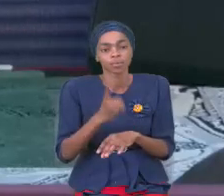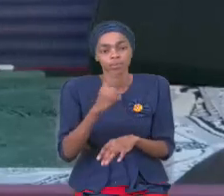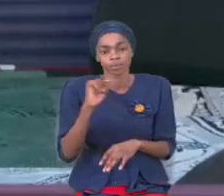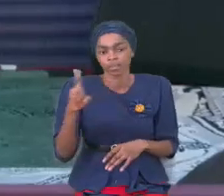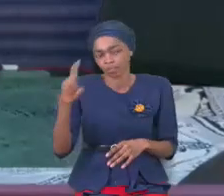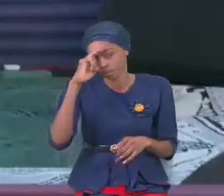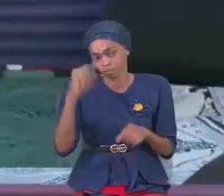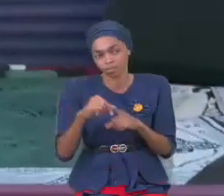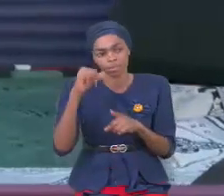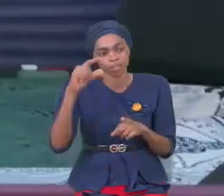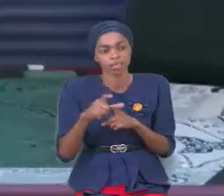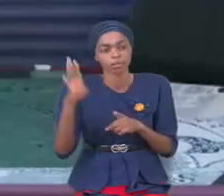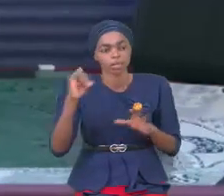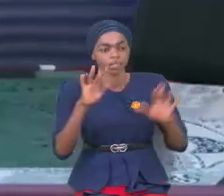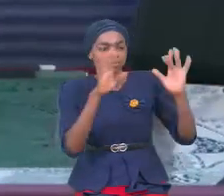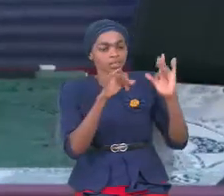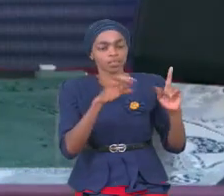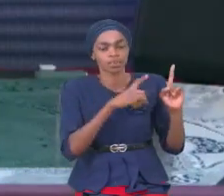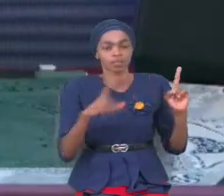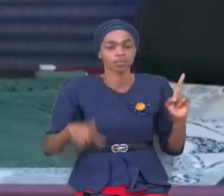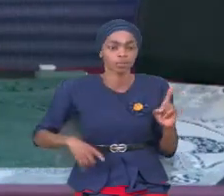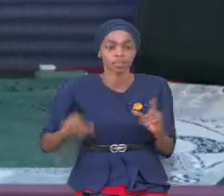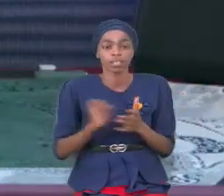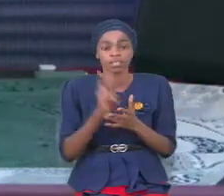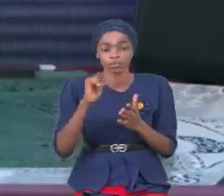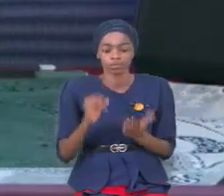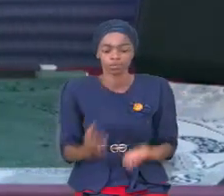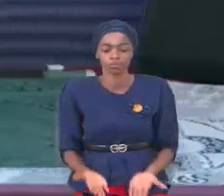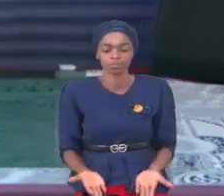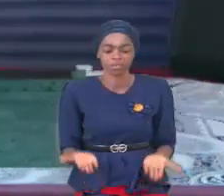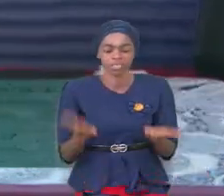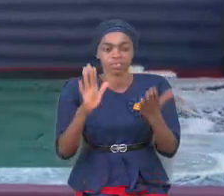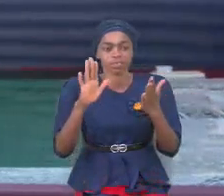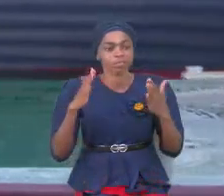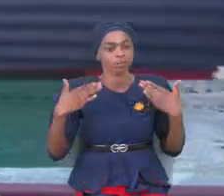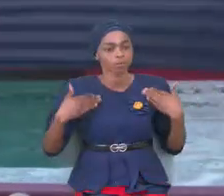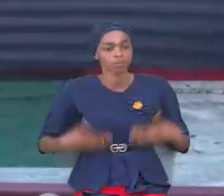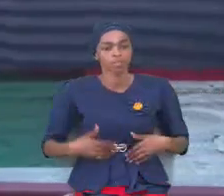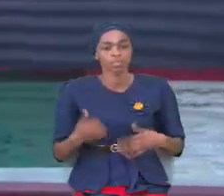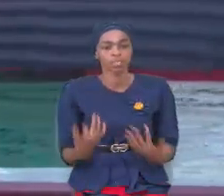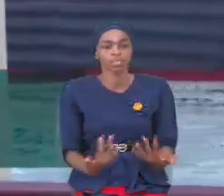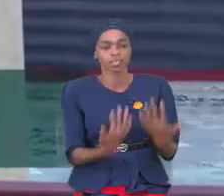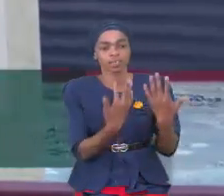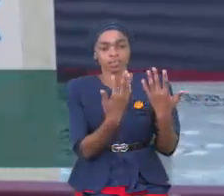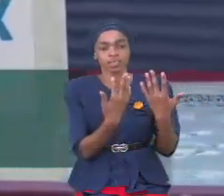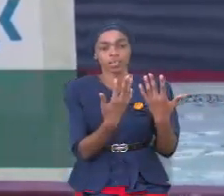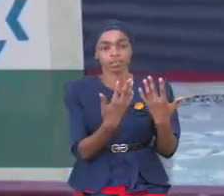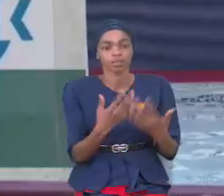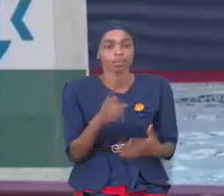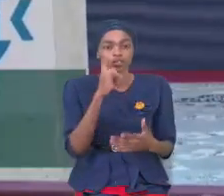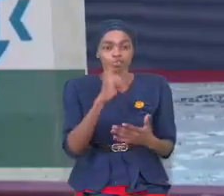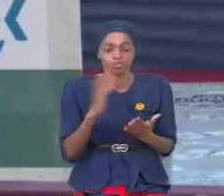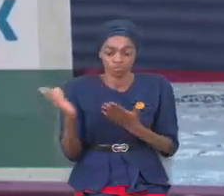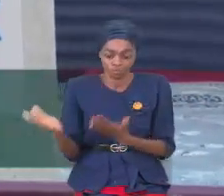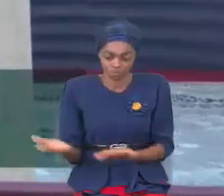ye present your bodies a living sacrifice." Ye present your bodies a living